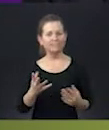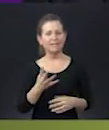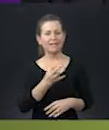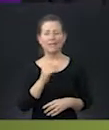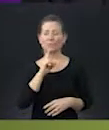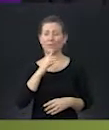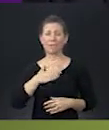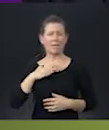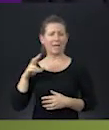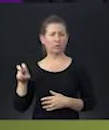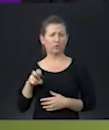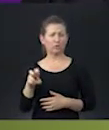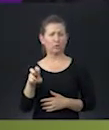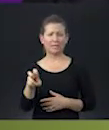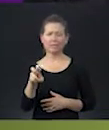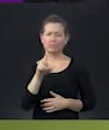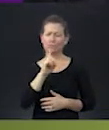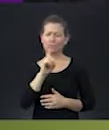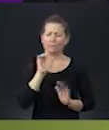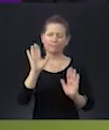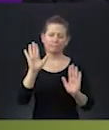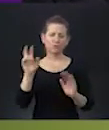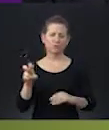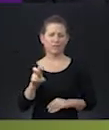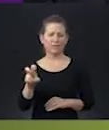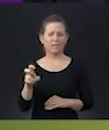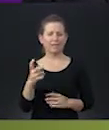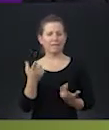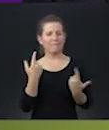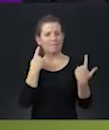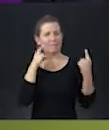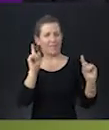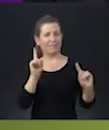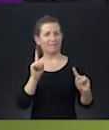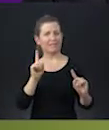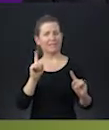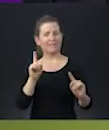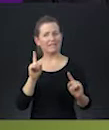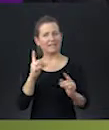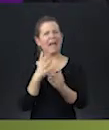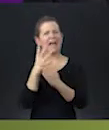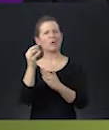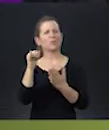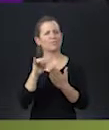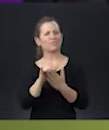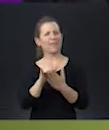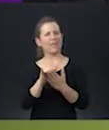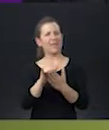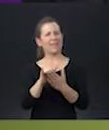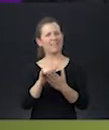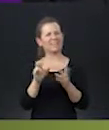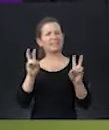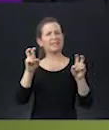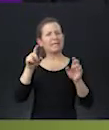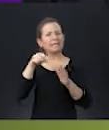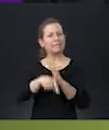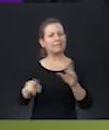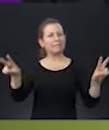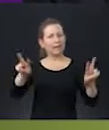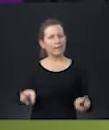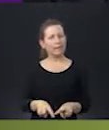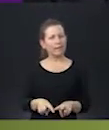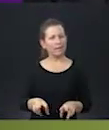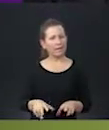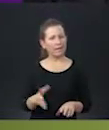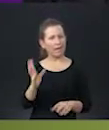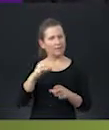on a remarkable journey, and I'm finally climbing out of the deep valley I've been stuck in the majority of my life. And, you know, I'm ready to get out